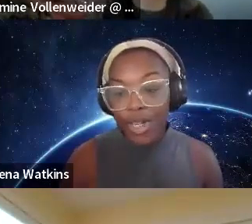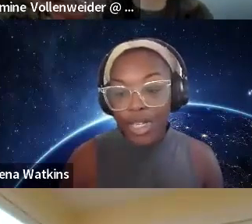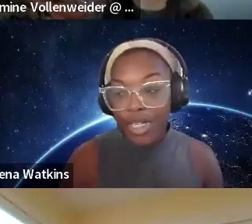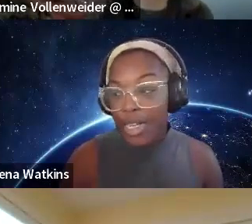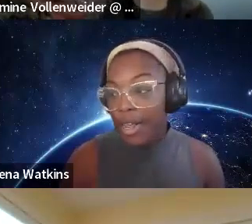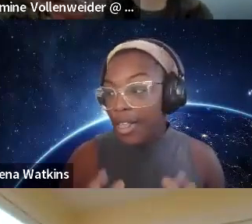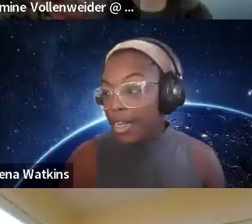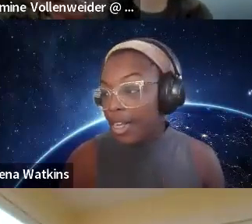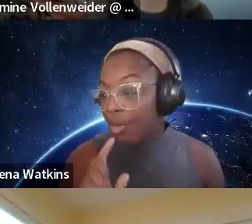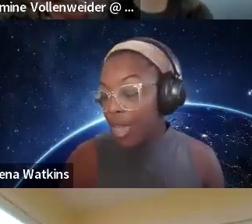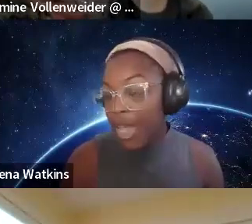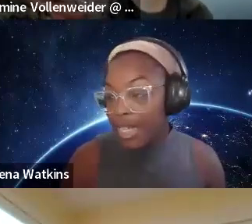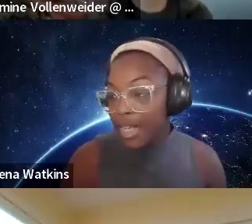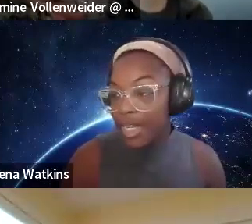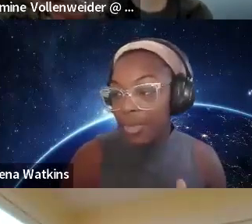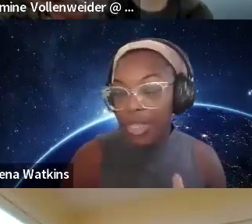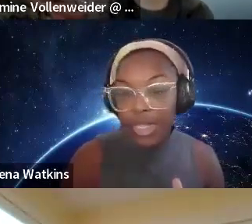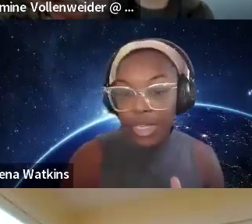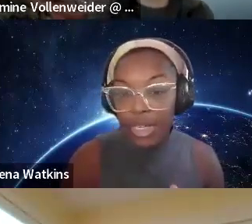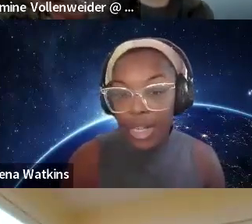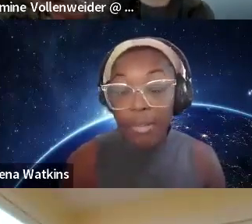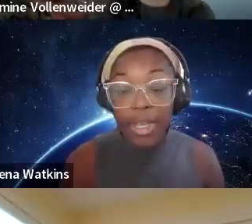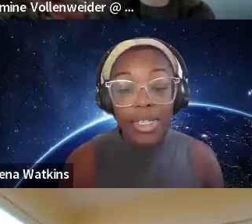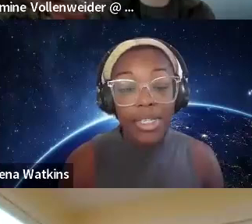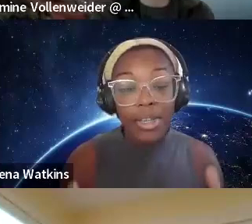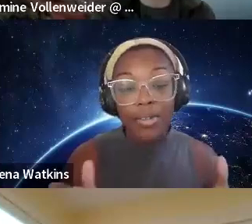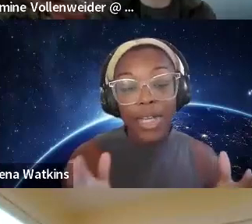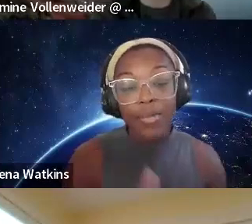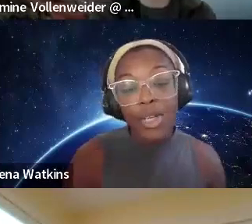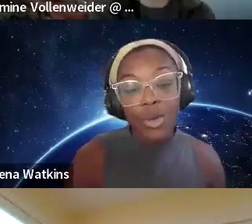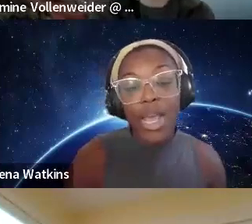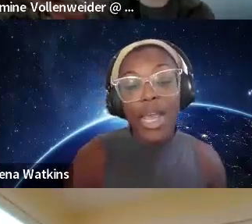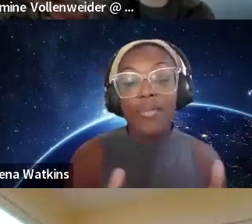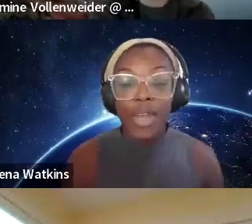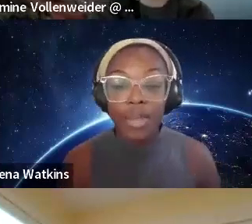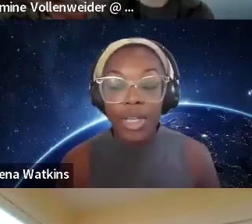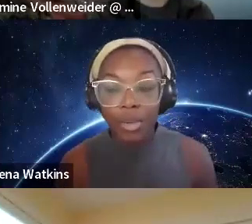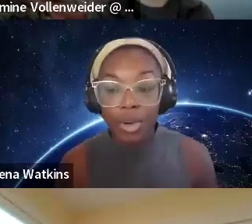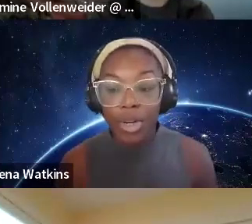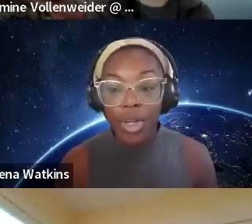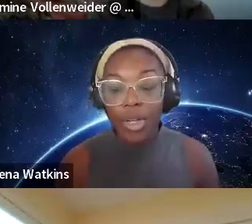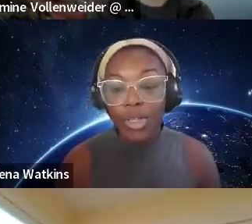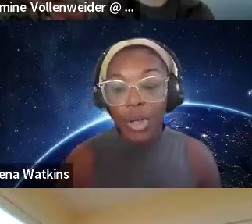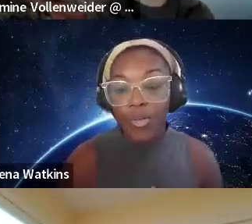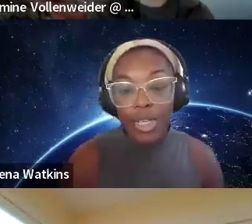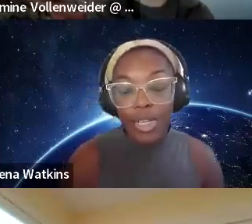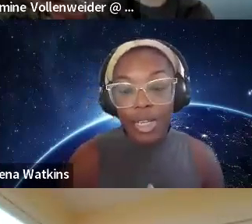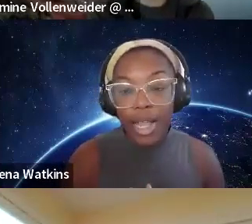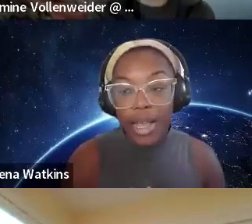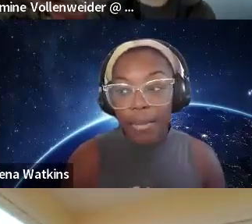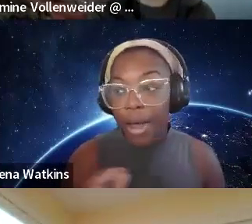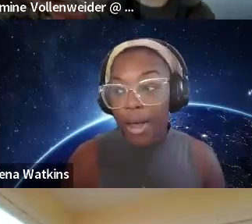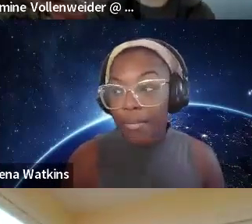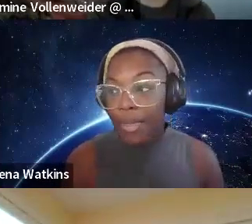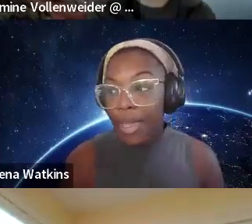the services. And then the last thing I'll say is what this could look like, because this is the individual and family support. So this could look